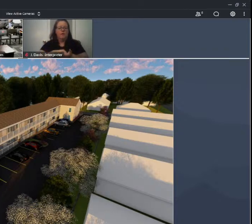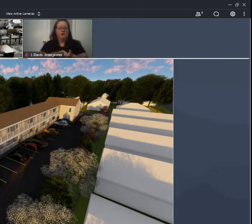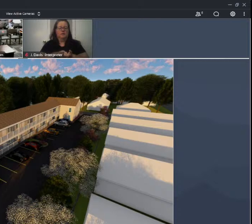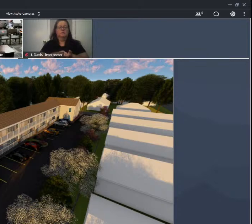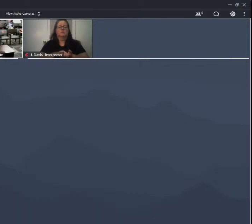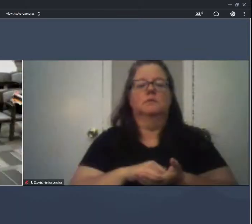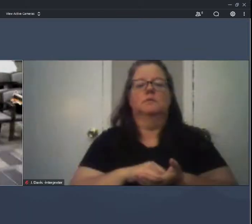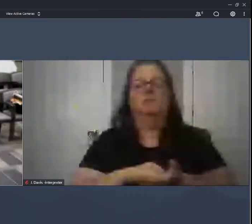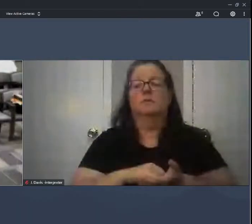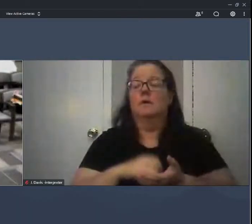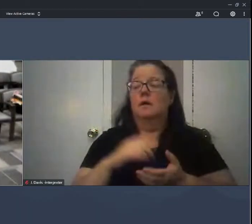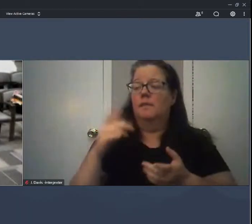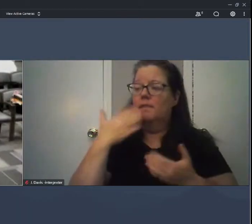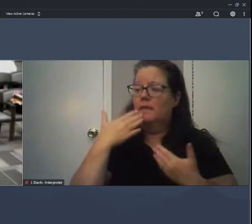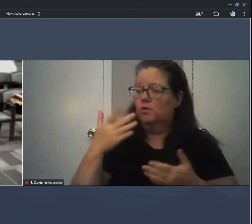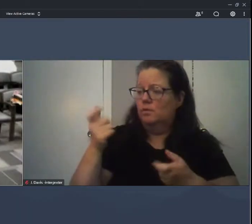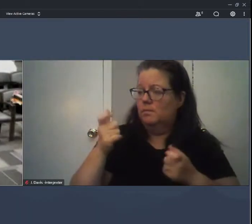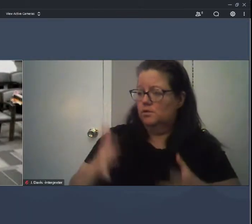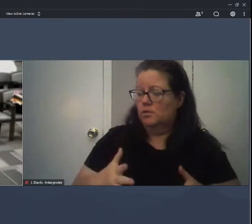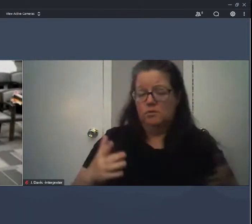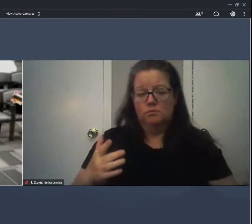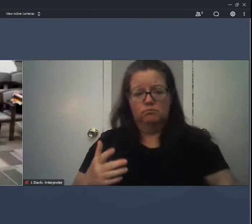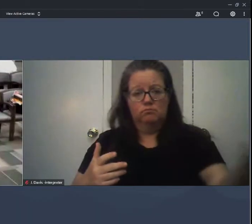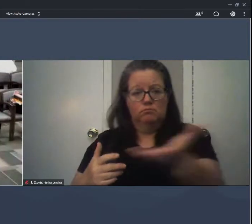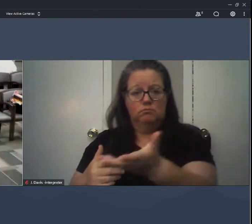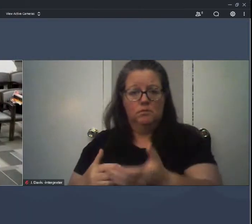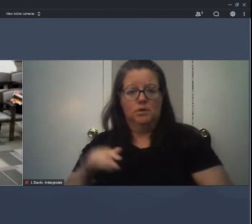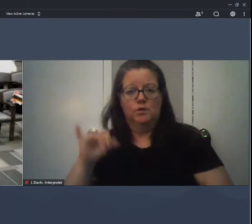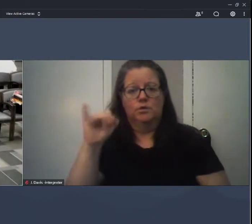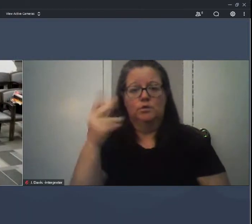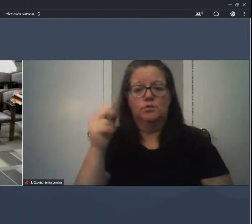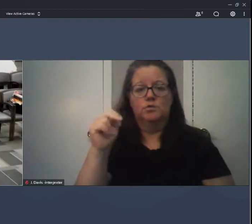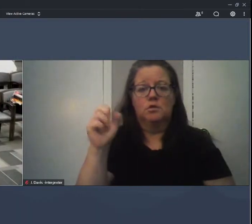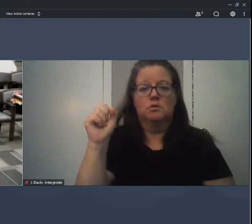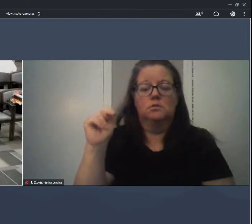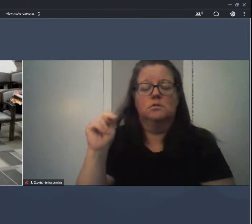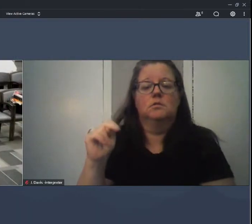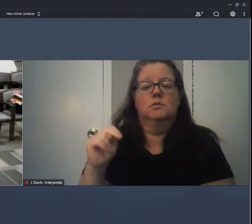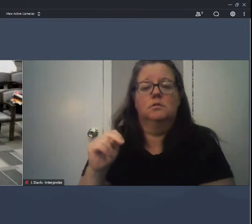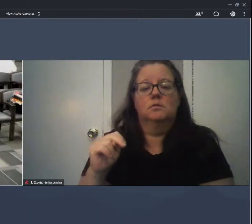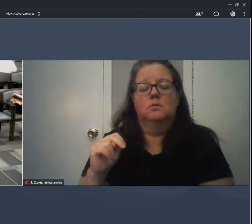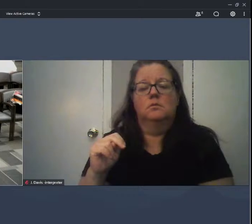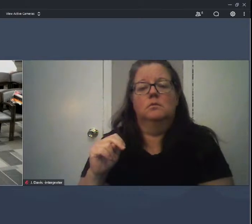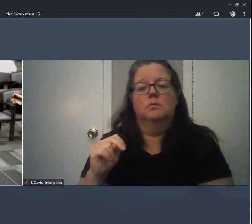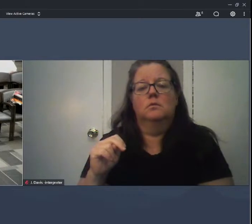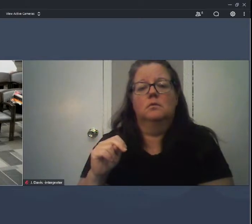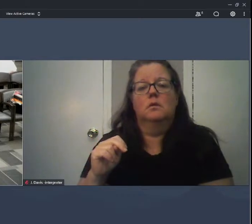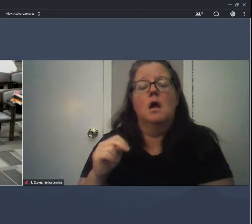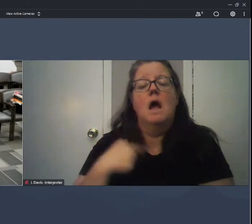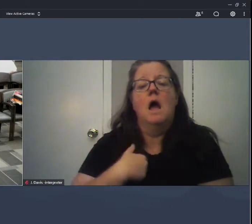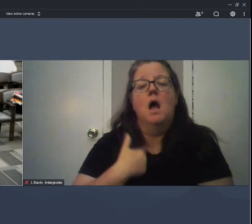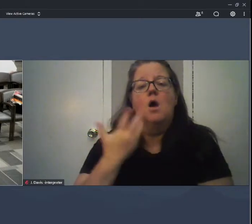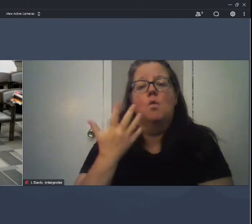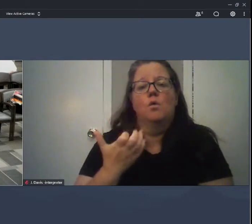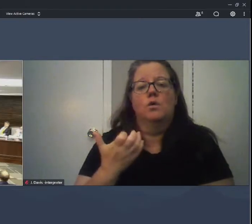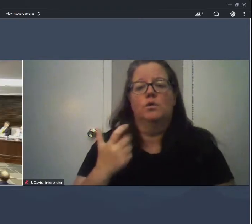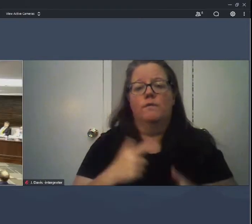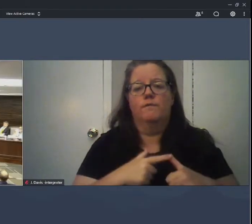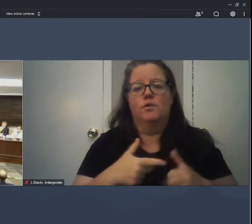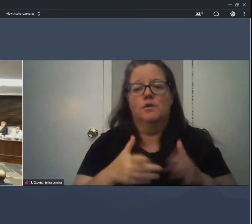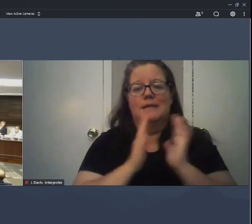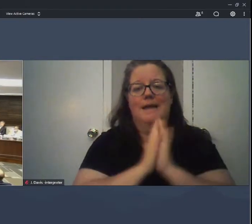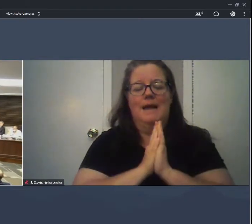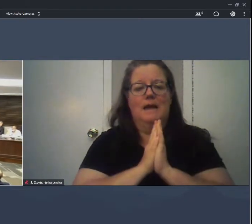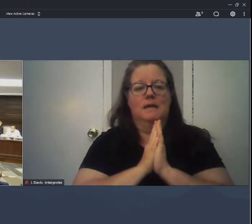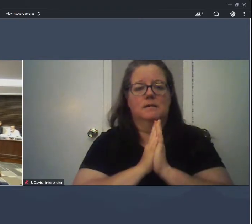Mr. Administrator. Colleagues, questions? Councilwoman Johnson? Thank you. Okay, I want to first ask about